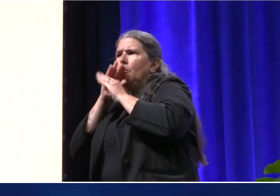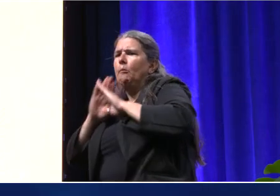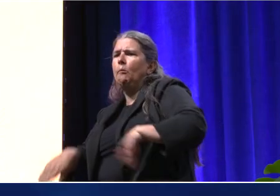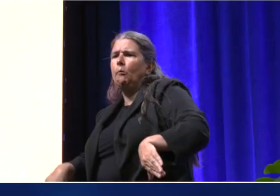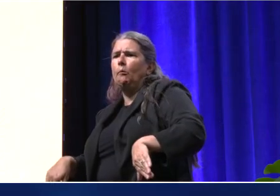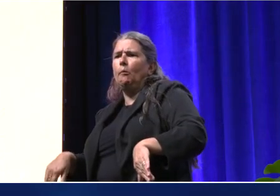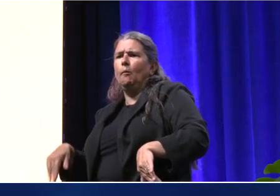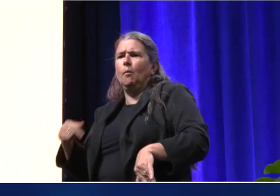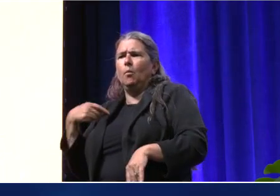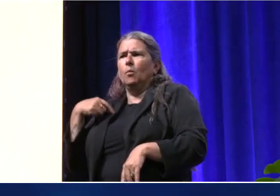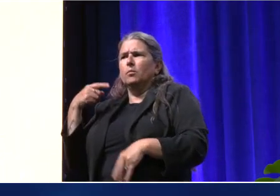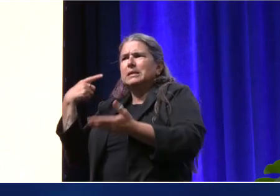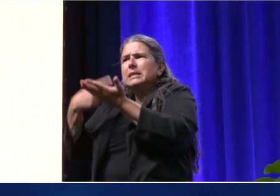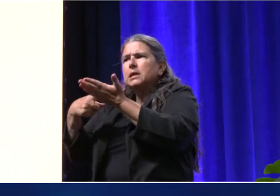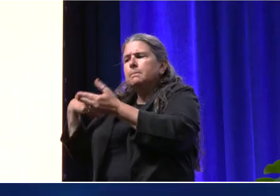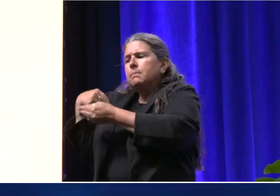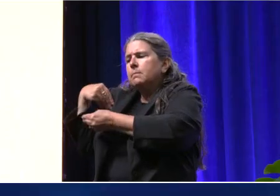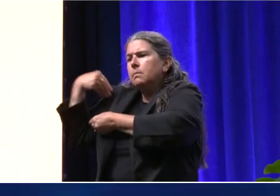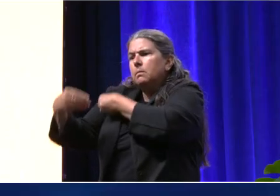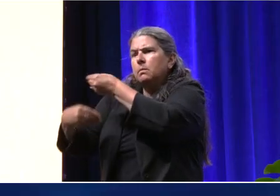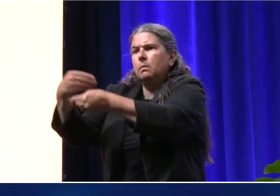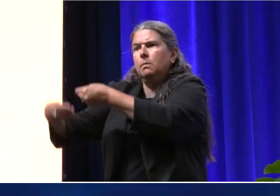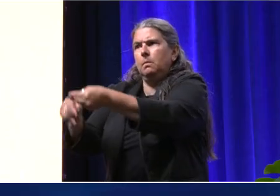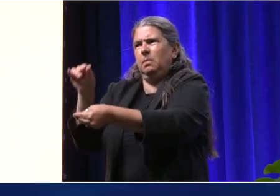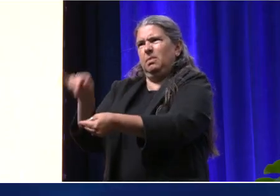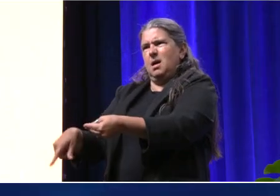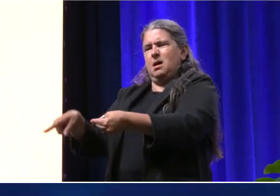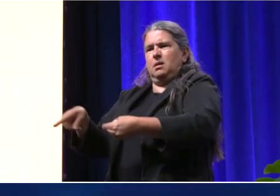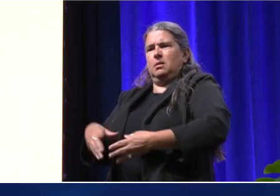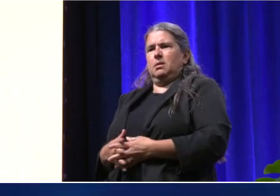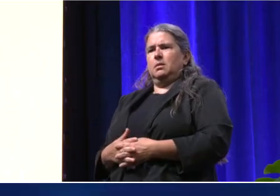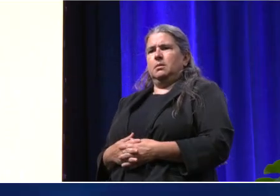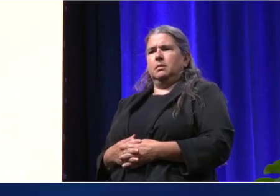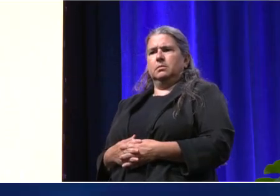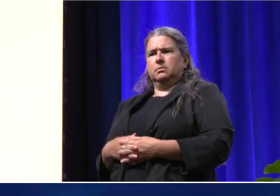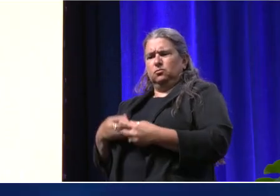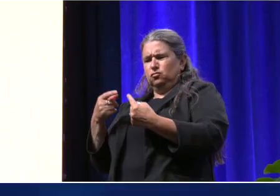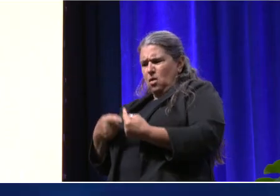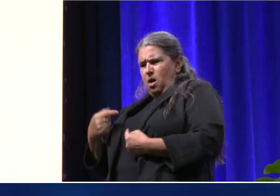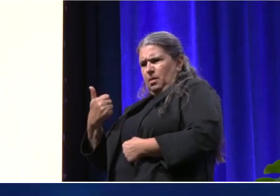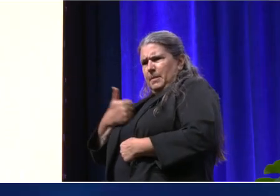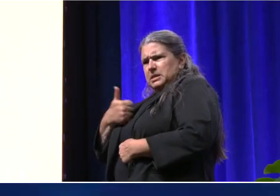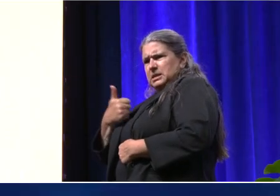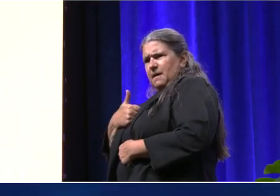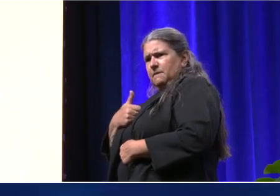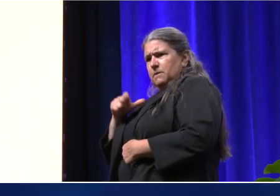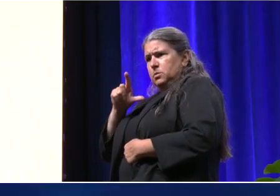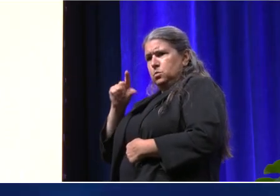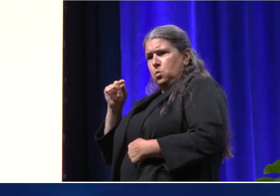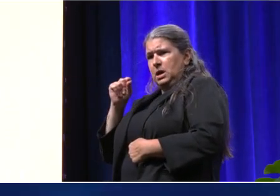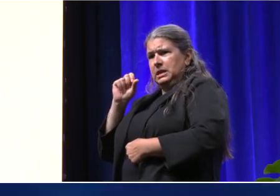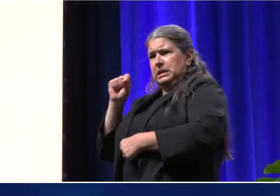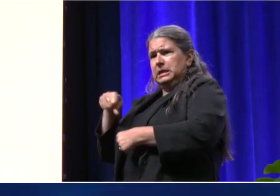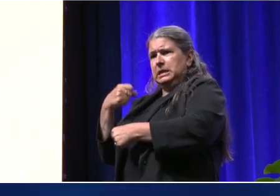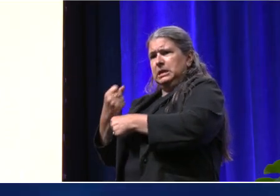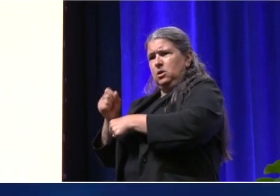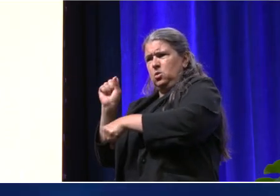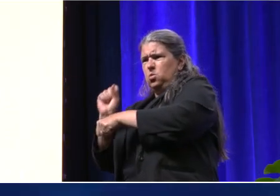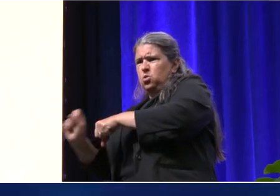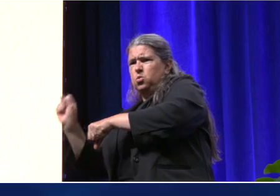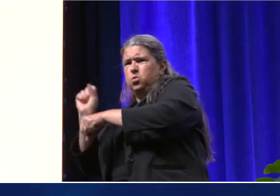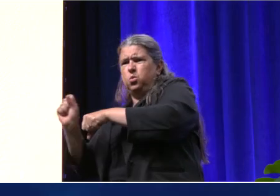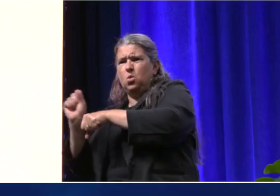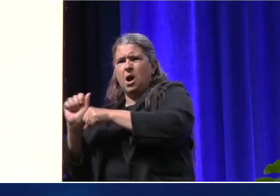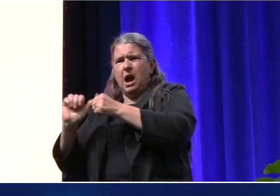mind. This is what I struggle with as a scientist, doing this for 2 decades. How do I go to work every day with all